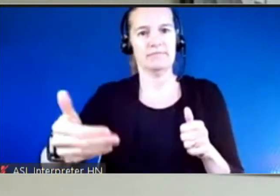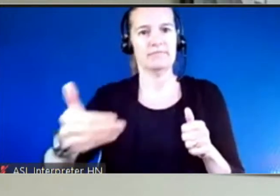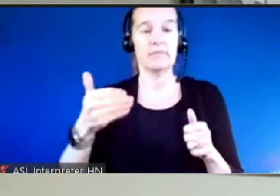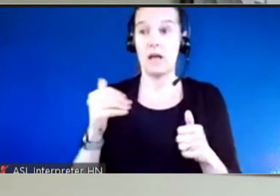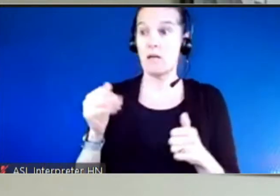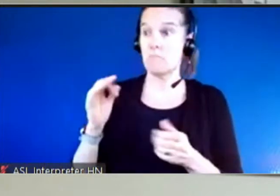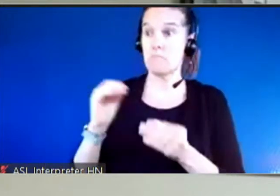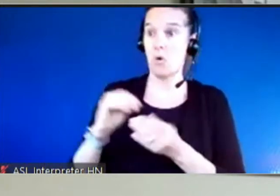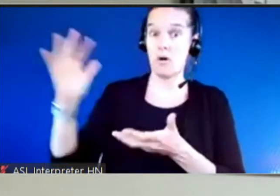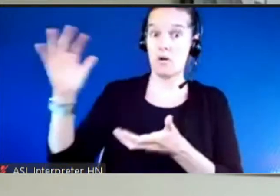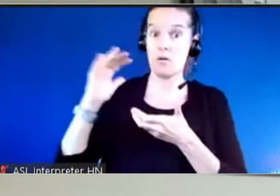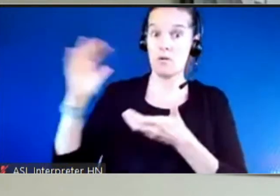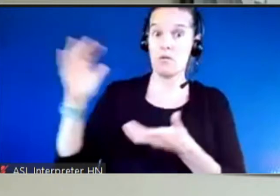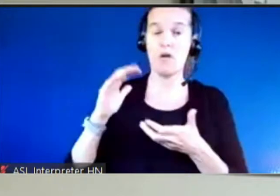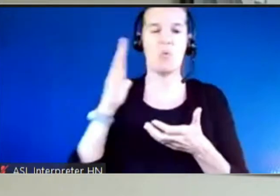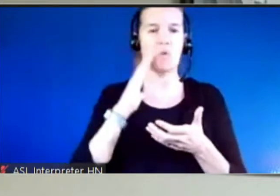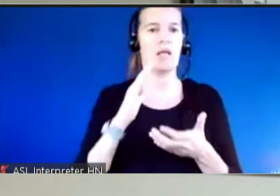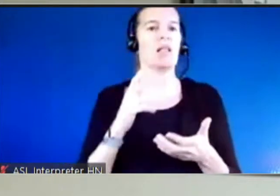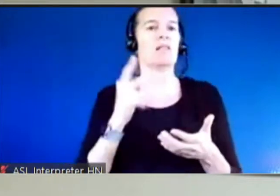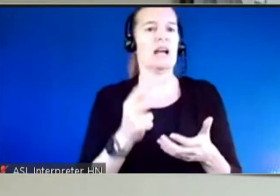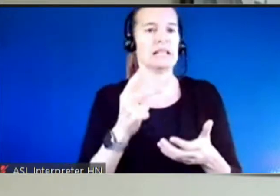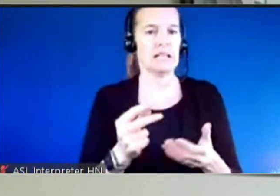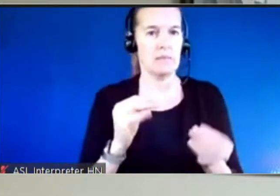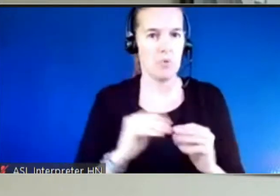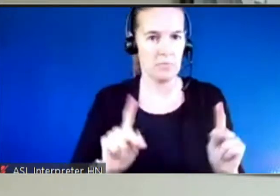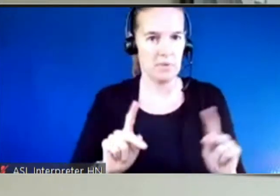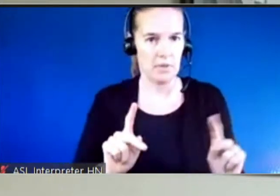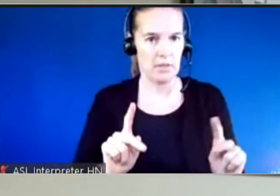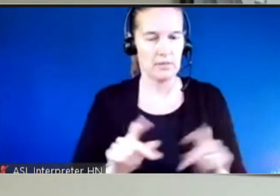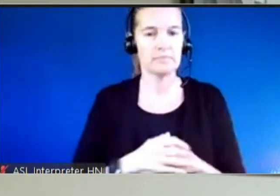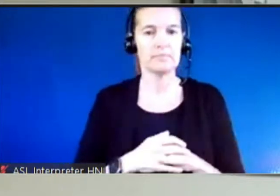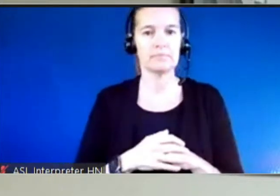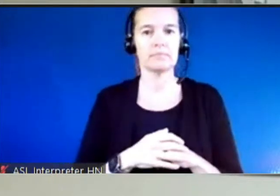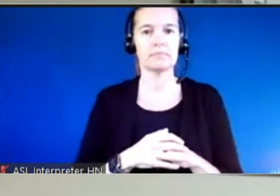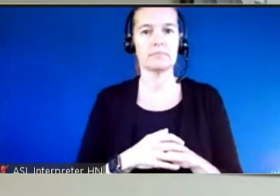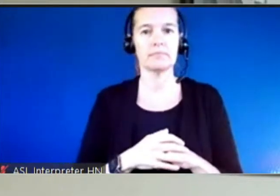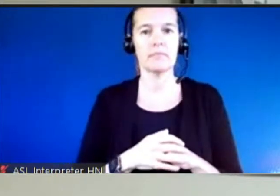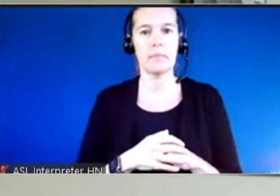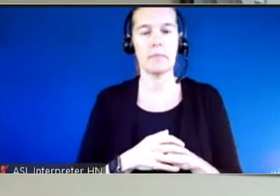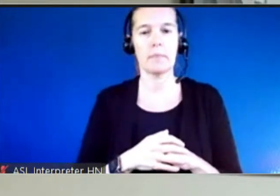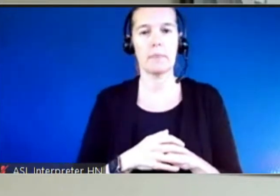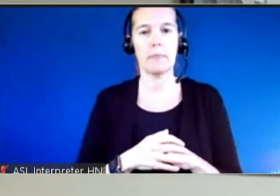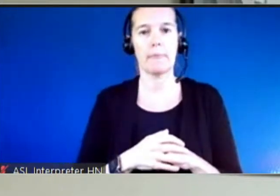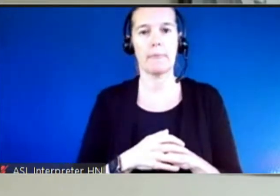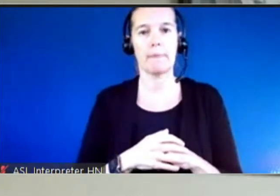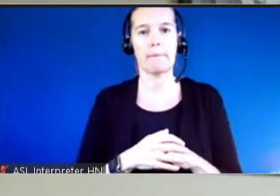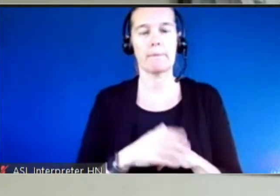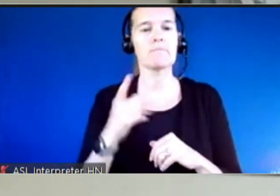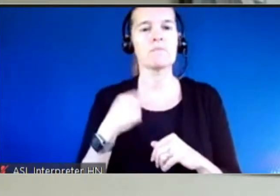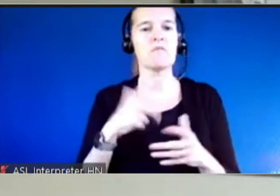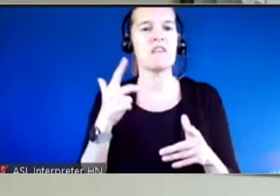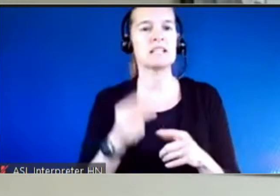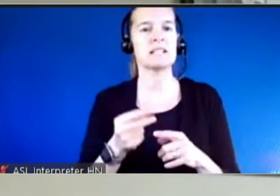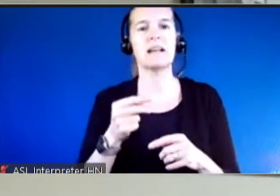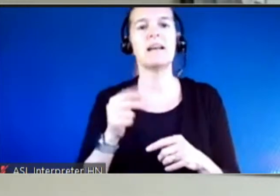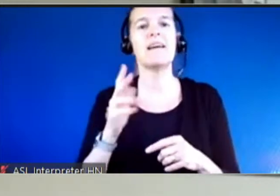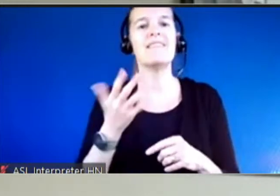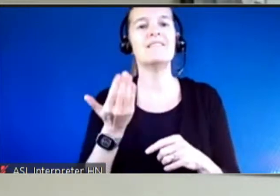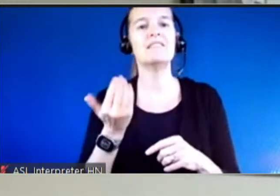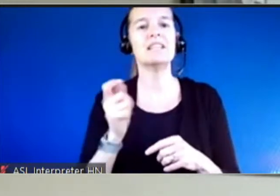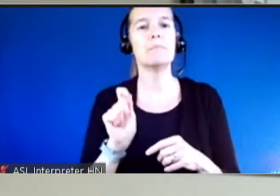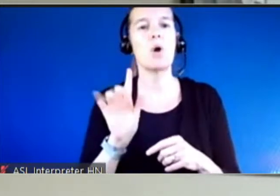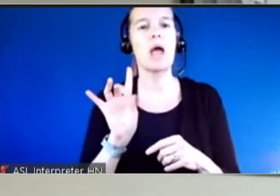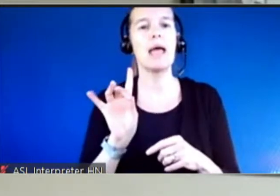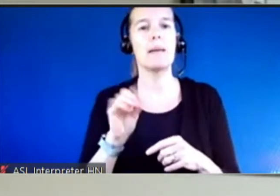is adequate. So as I said, we've vaccinated up to 15.8% of our